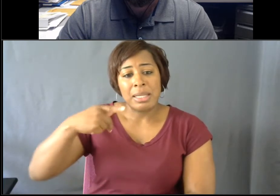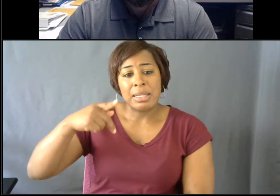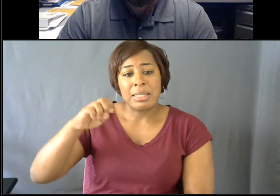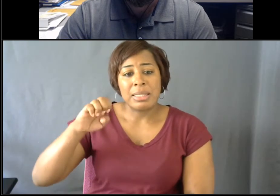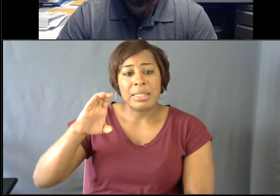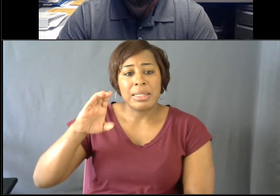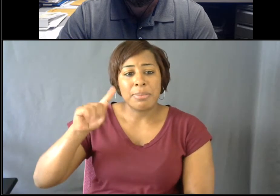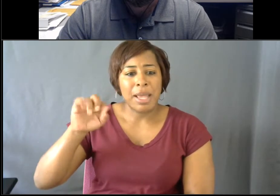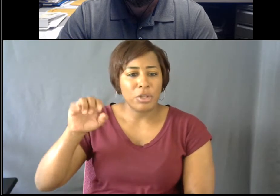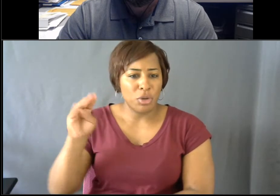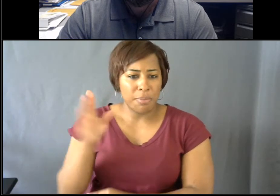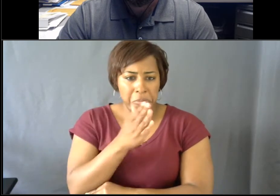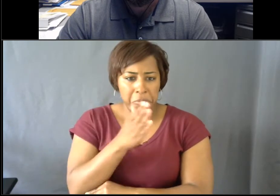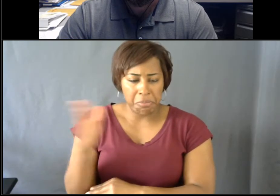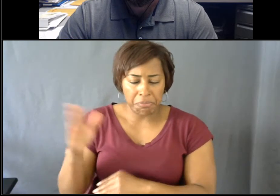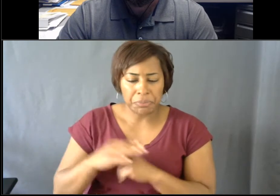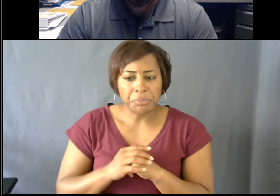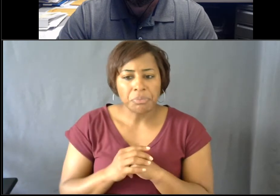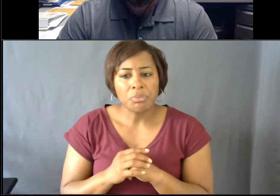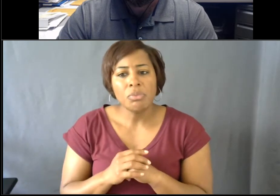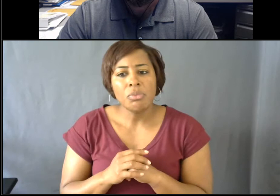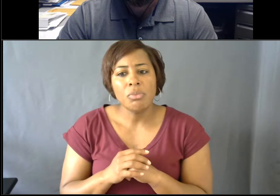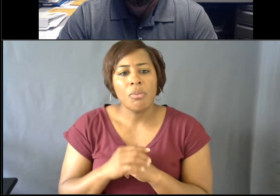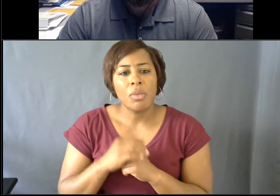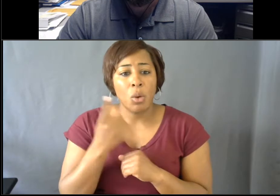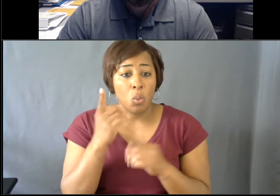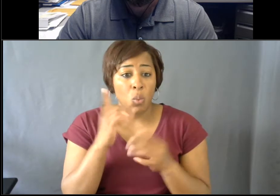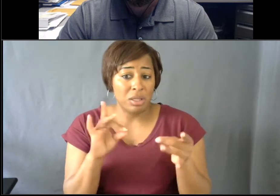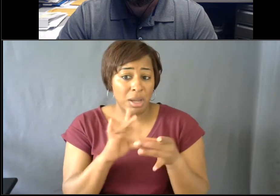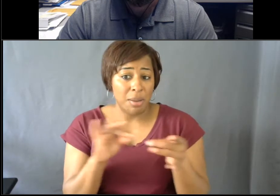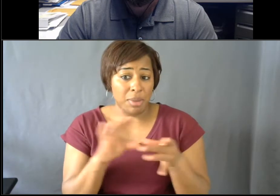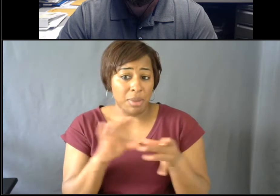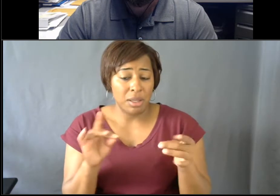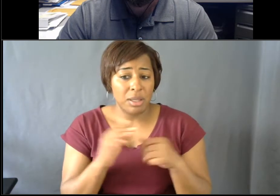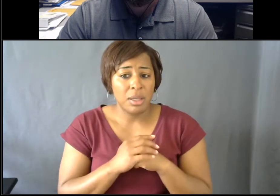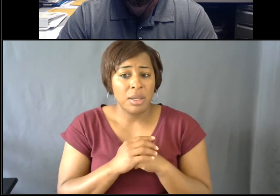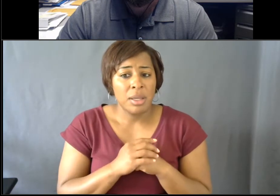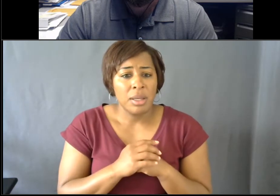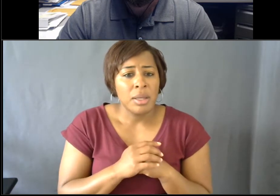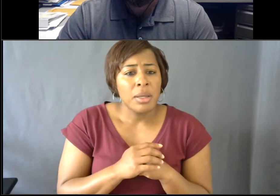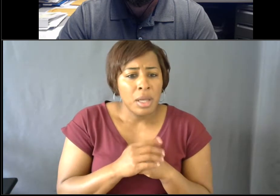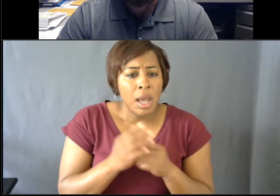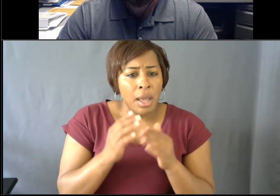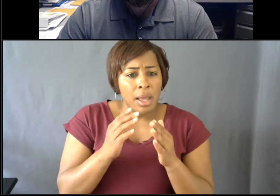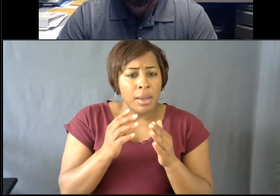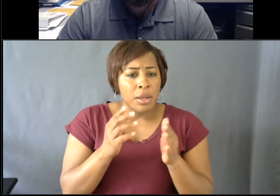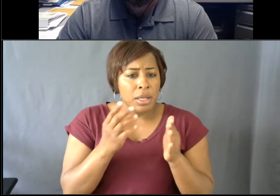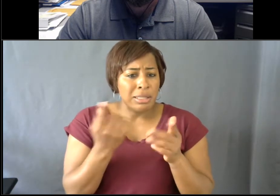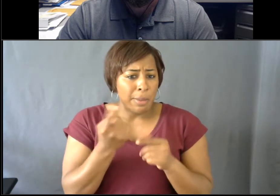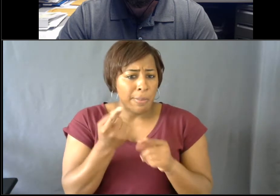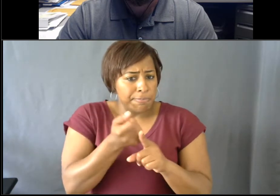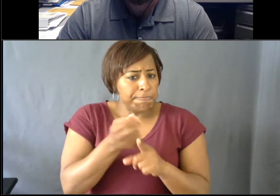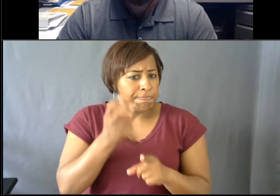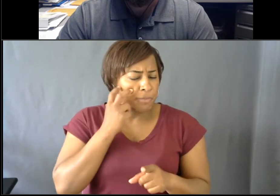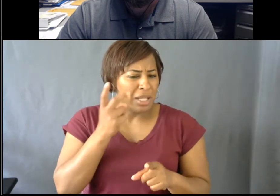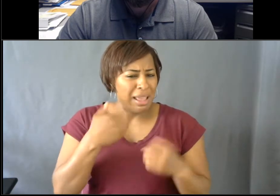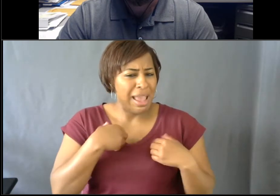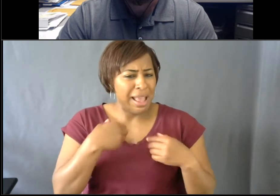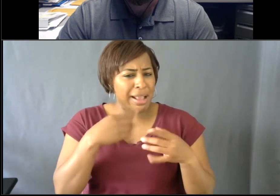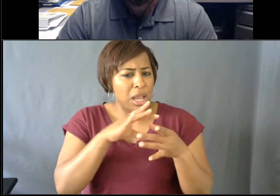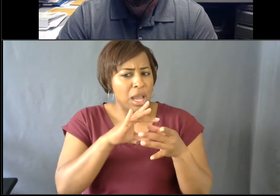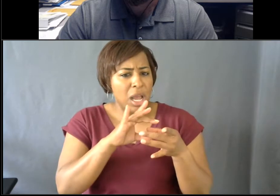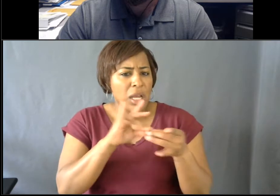that people who were blind in our study made was about closed captioning, which I know is sort of something that will come